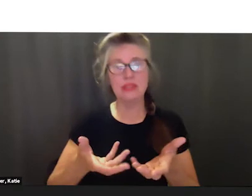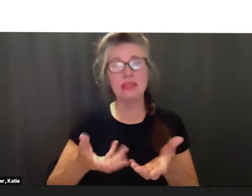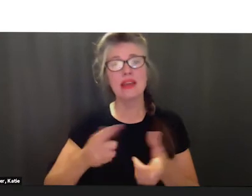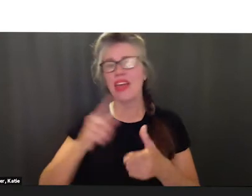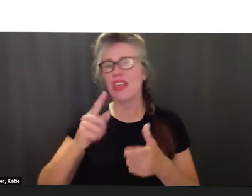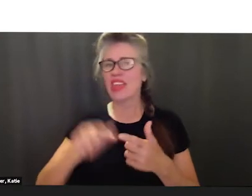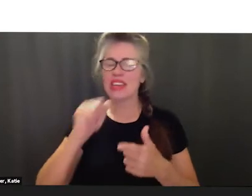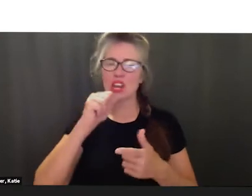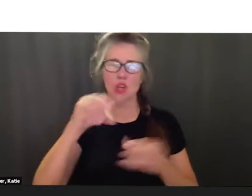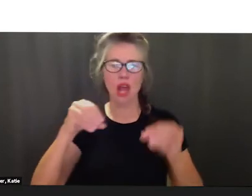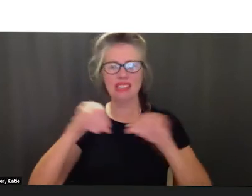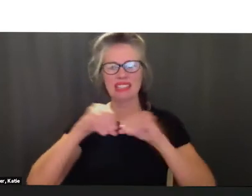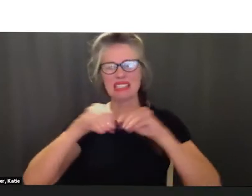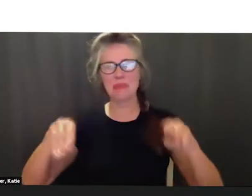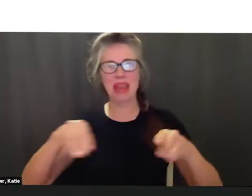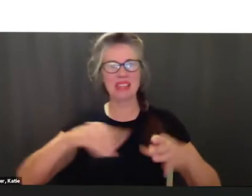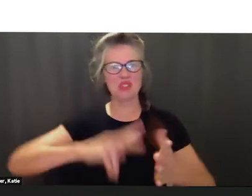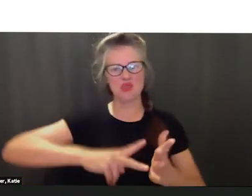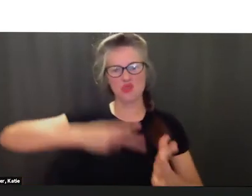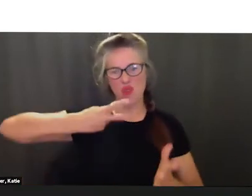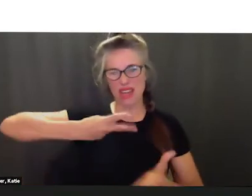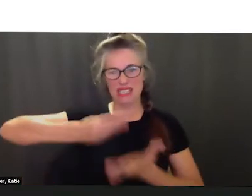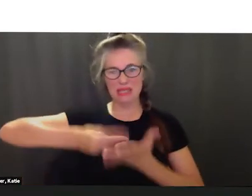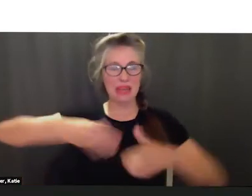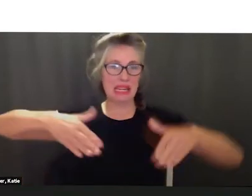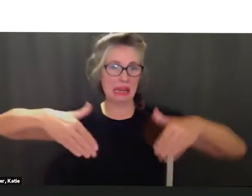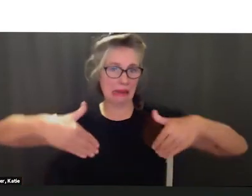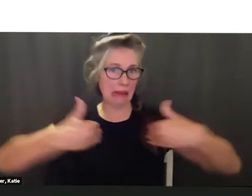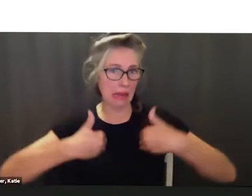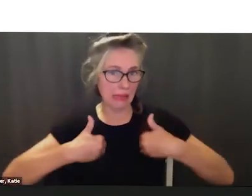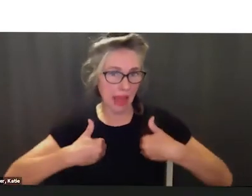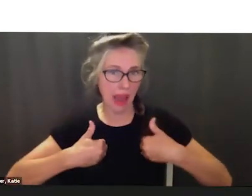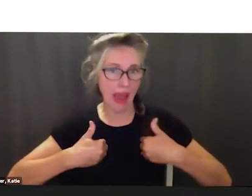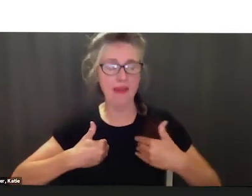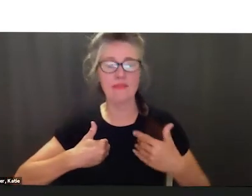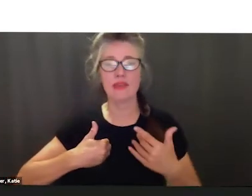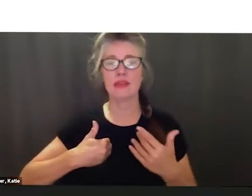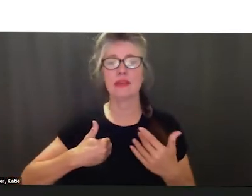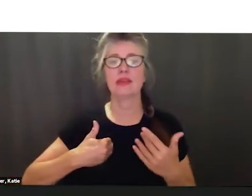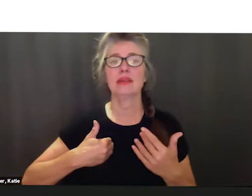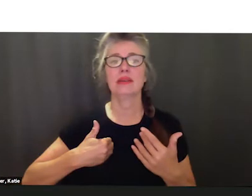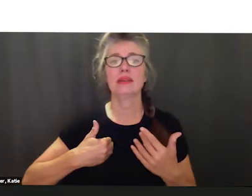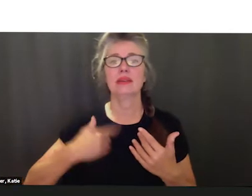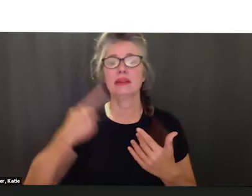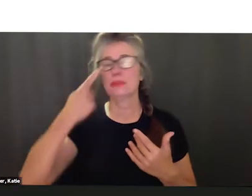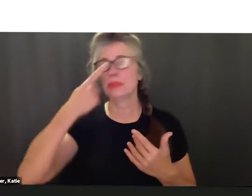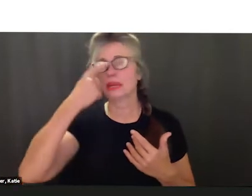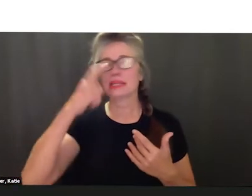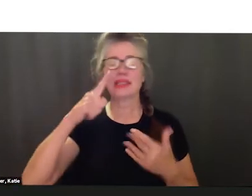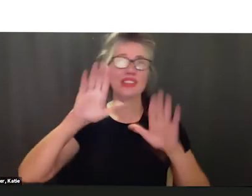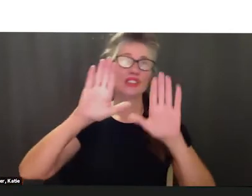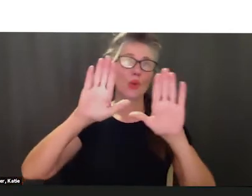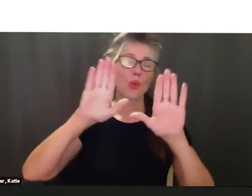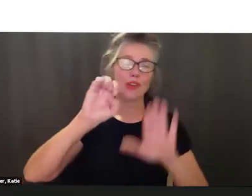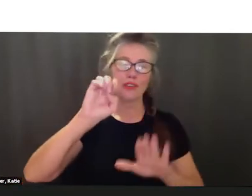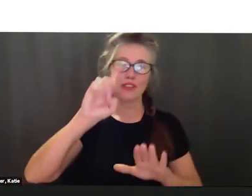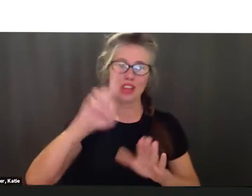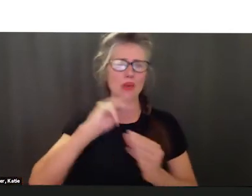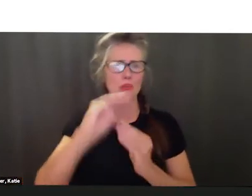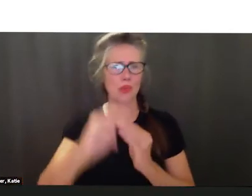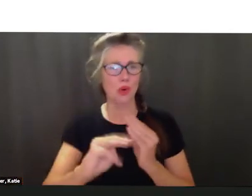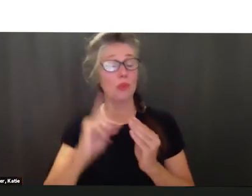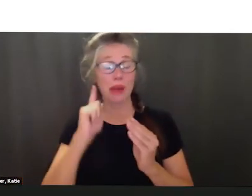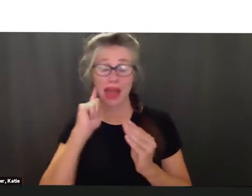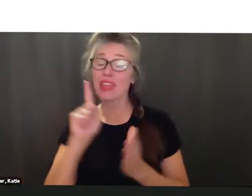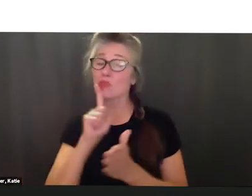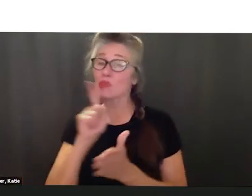double spending money that we do not have in this wonderful educational program. So I think that would be very helpful.